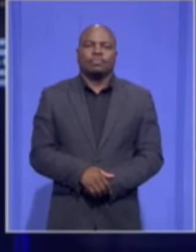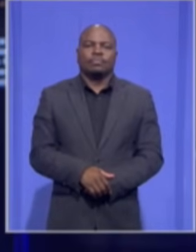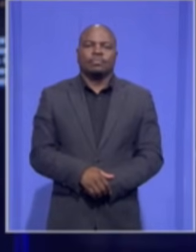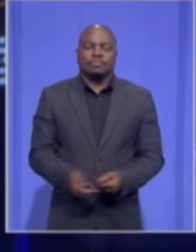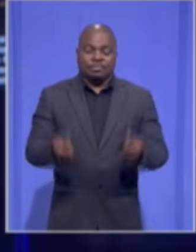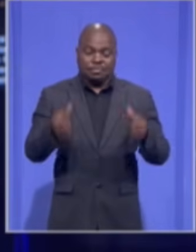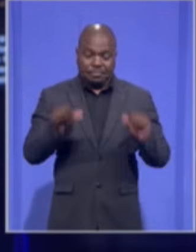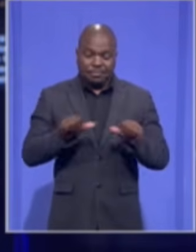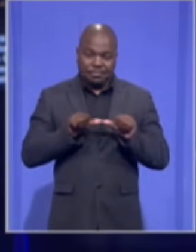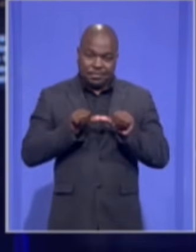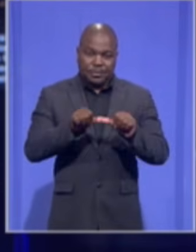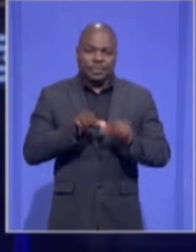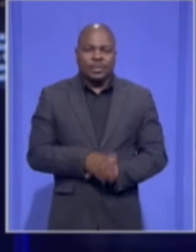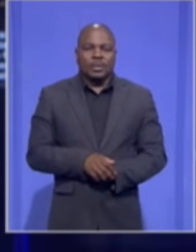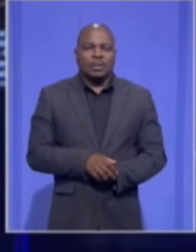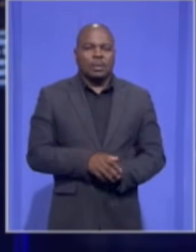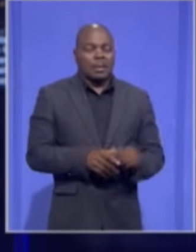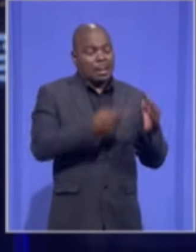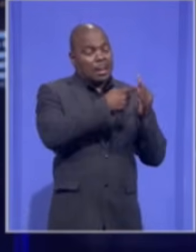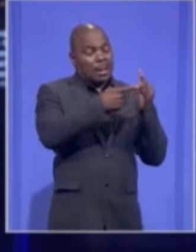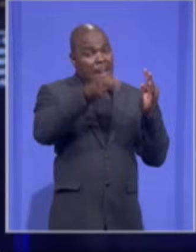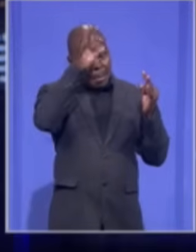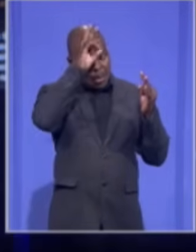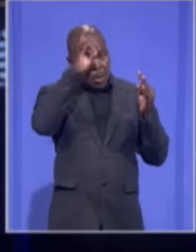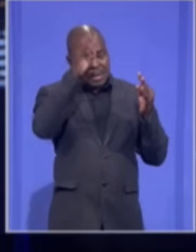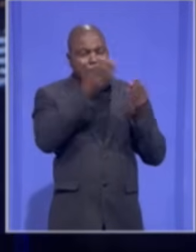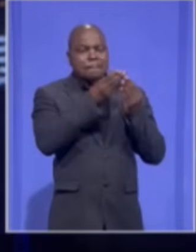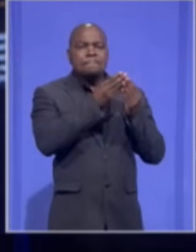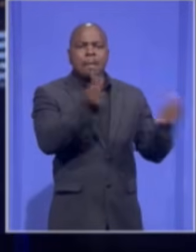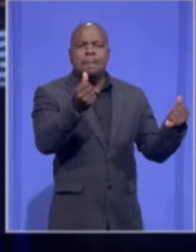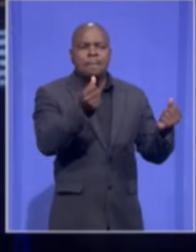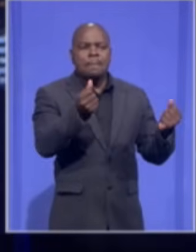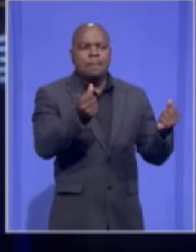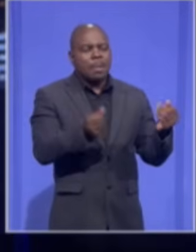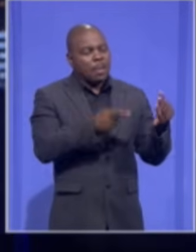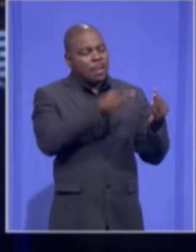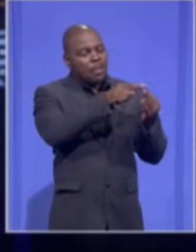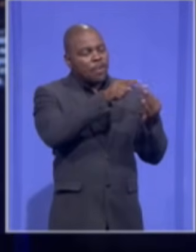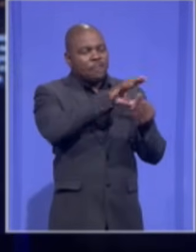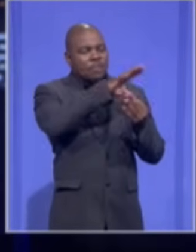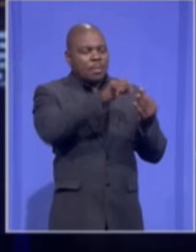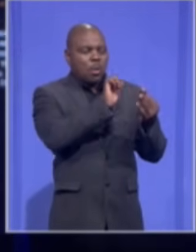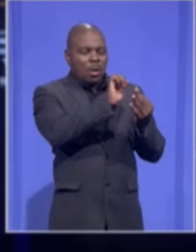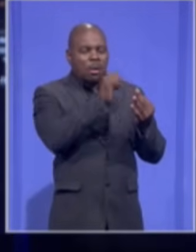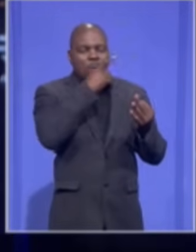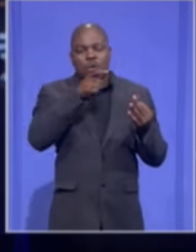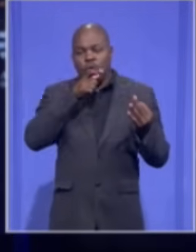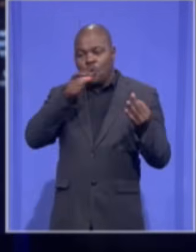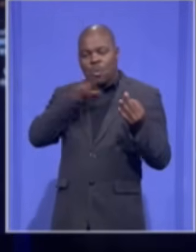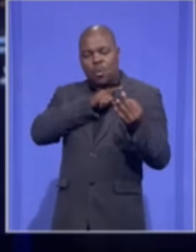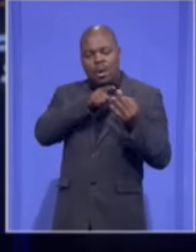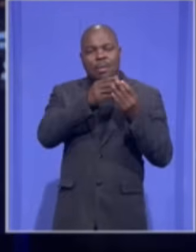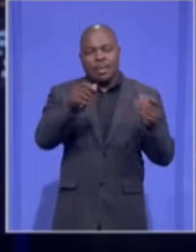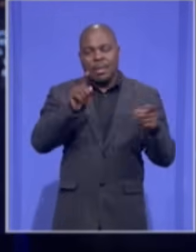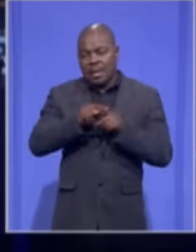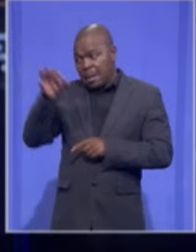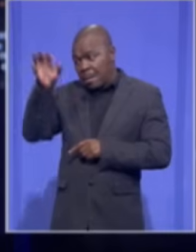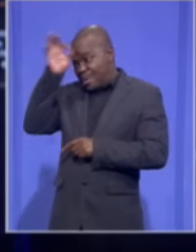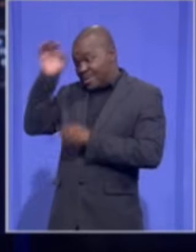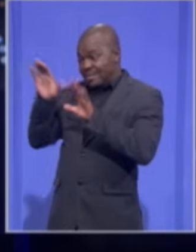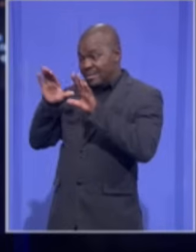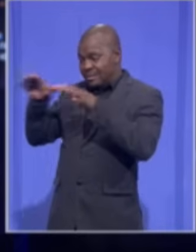Re atela pele le leng la malapa dikonstable tse tharo tse nyametseng le ntsha maikutlo ka ho nyamela ha ngwana wa lona mme sepolesa se kgethile moifo o